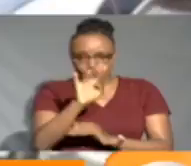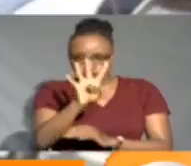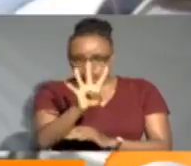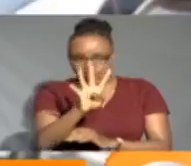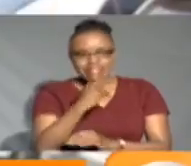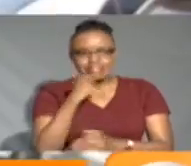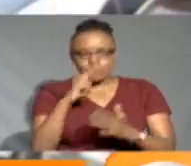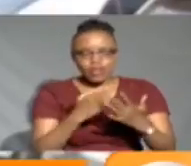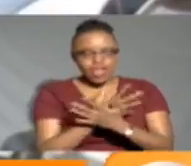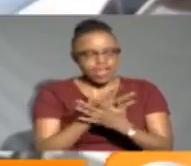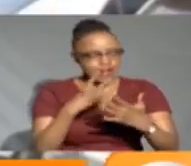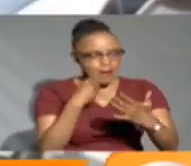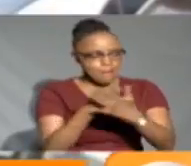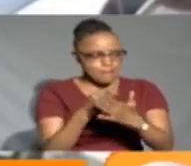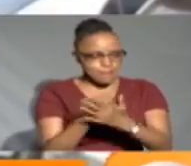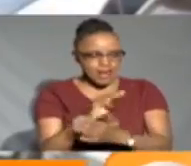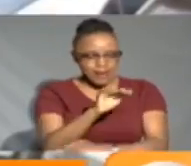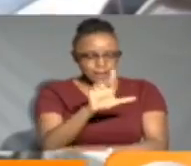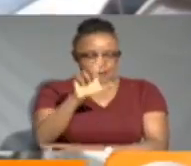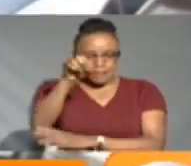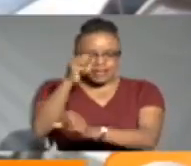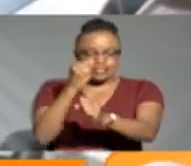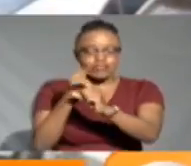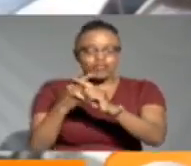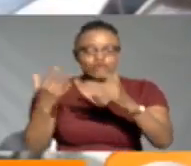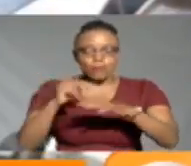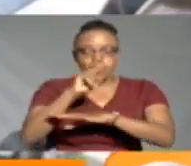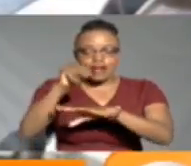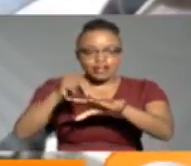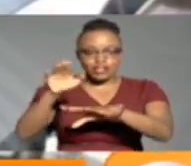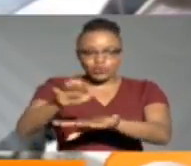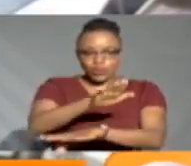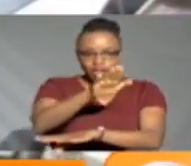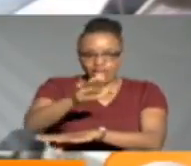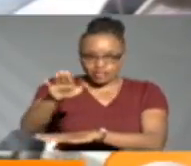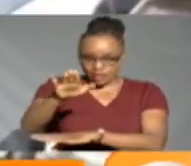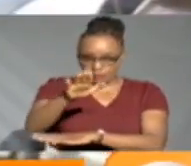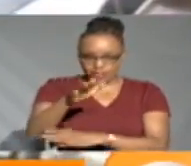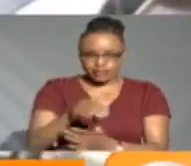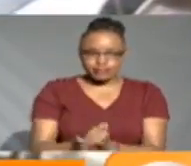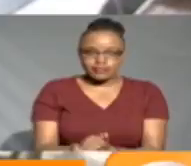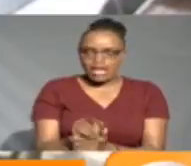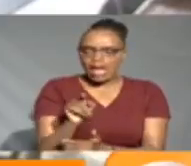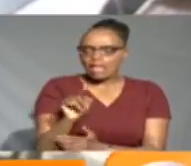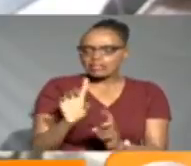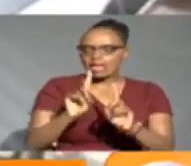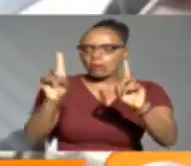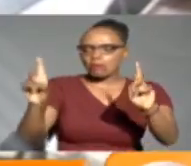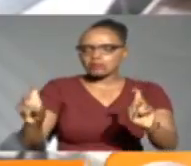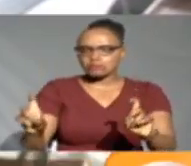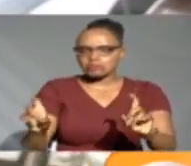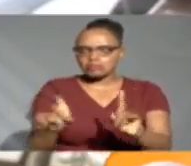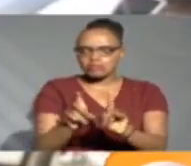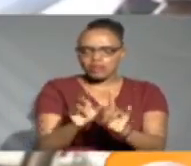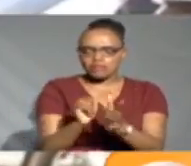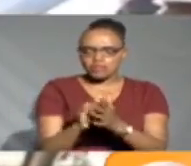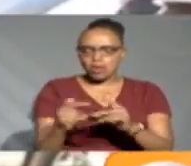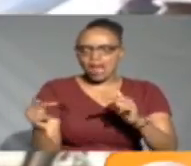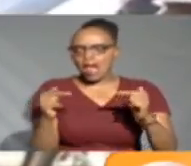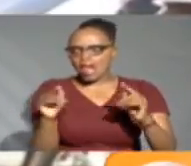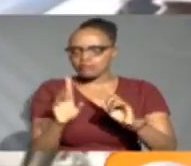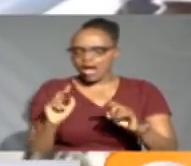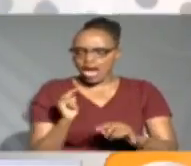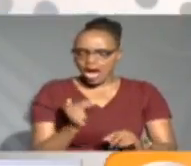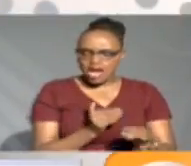that is a money bill can only be done from the National Assembly. And that is not a question to haggle about between us